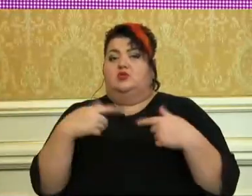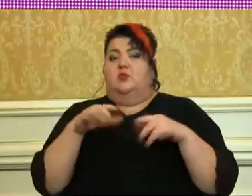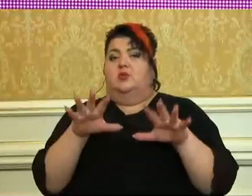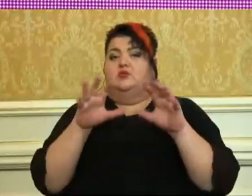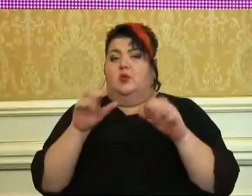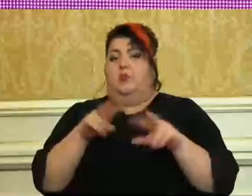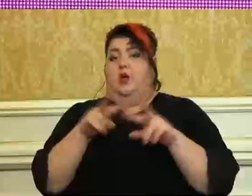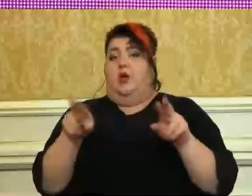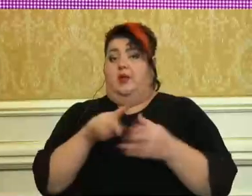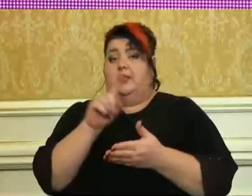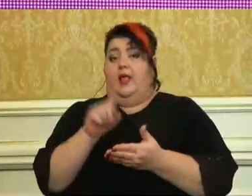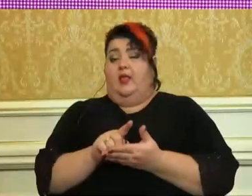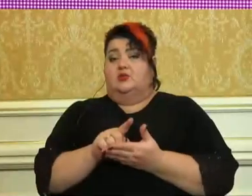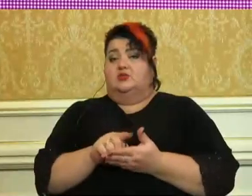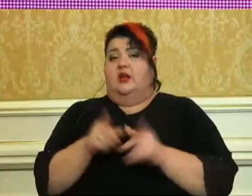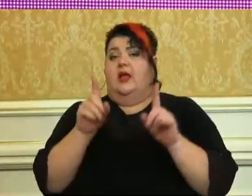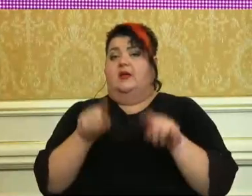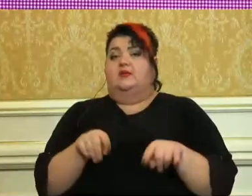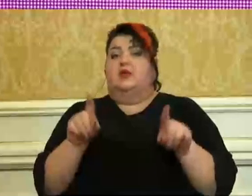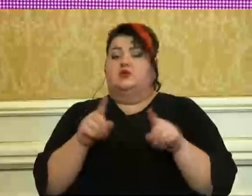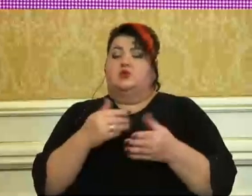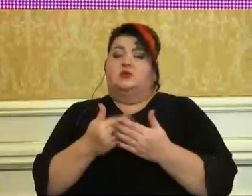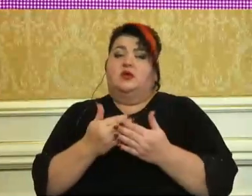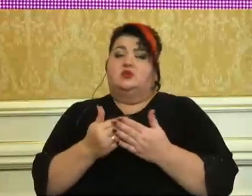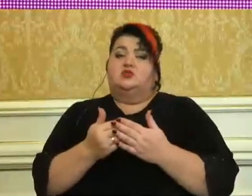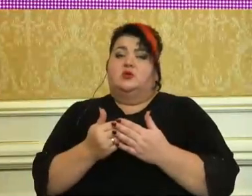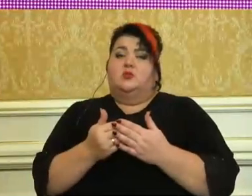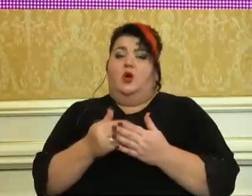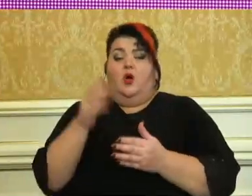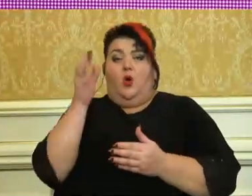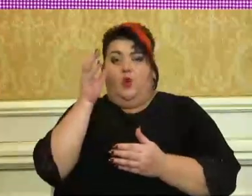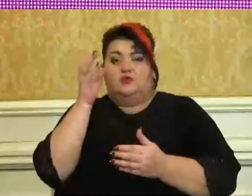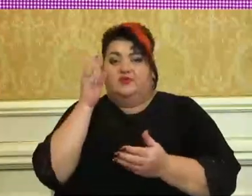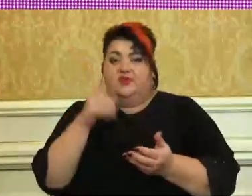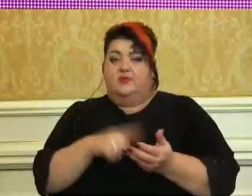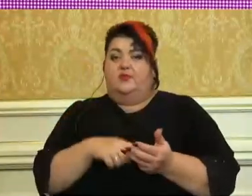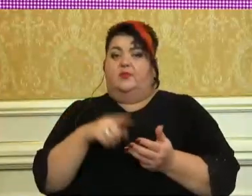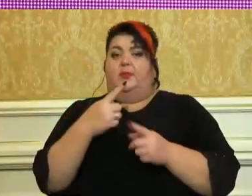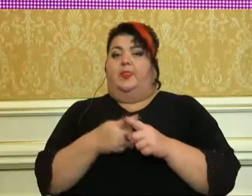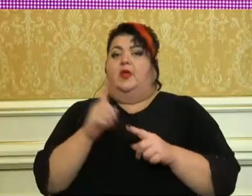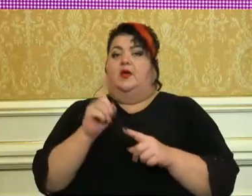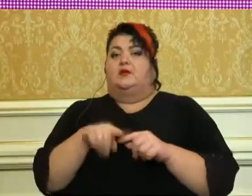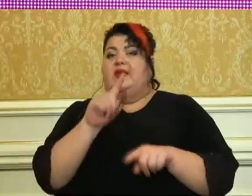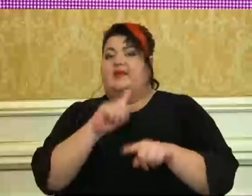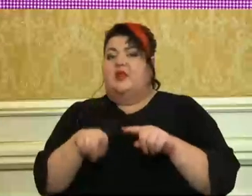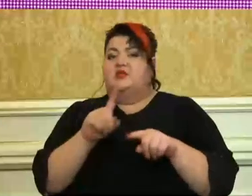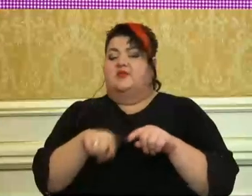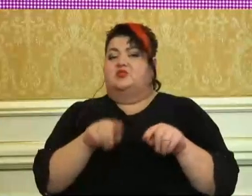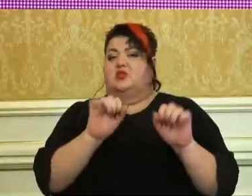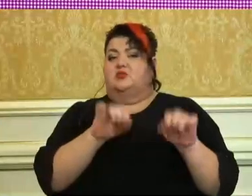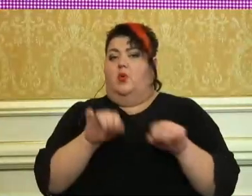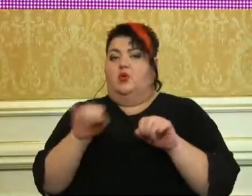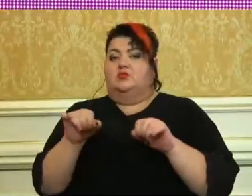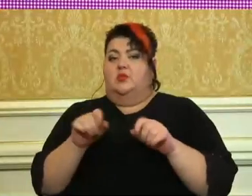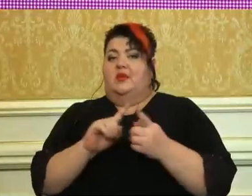is one of the quickest routes to change the trajectory of someone's life, in particular, women and